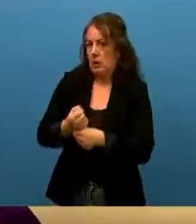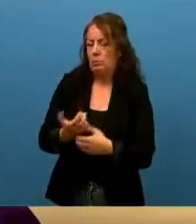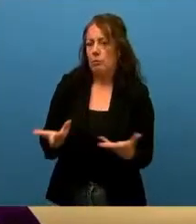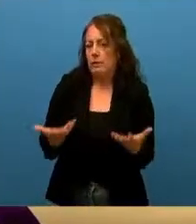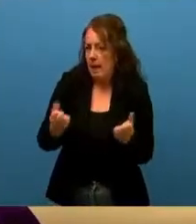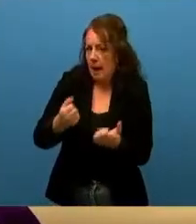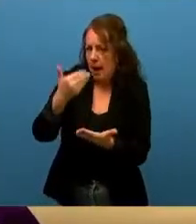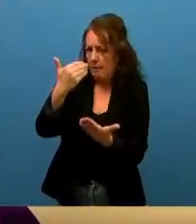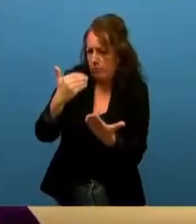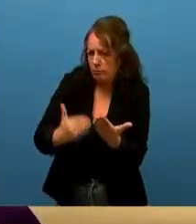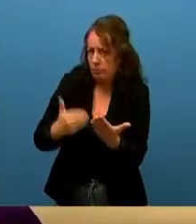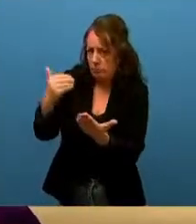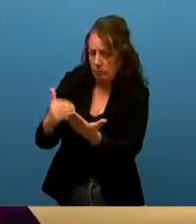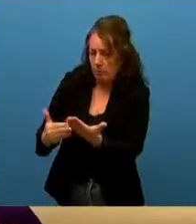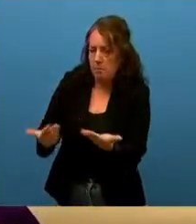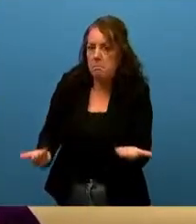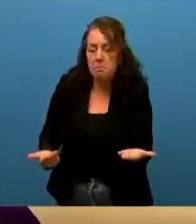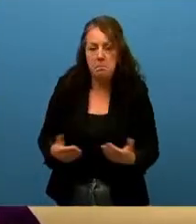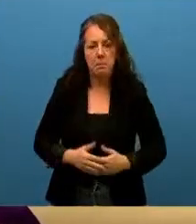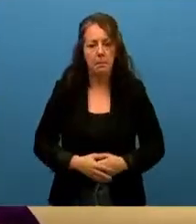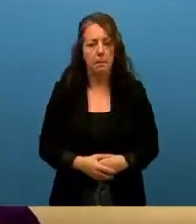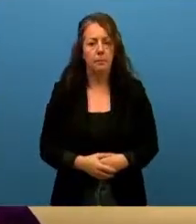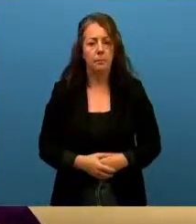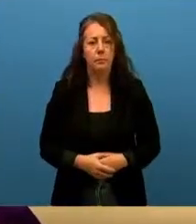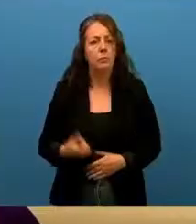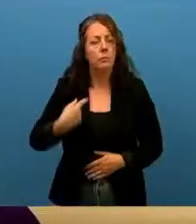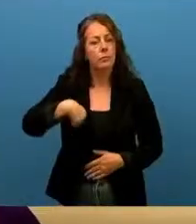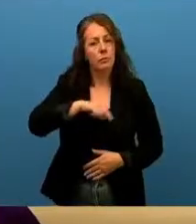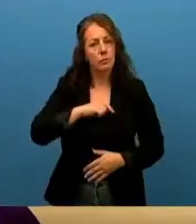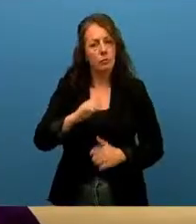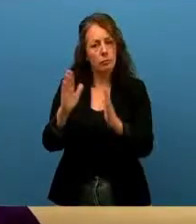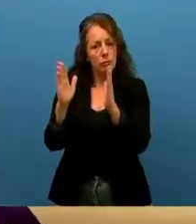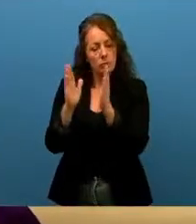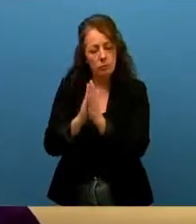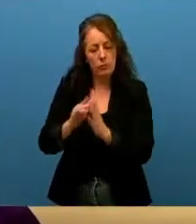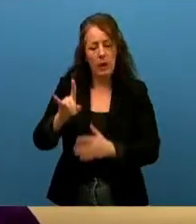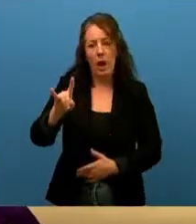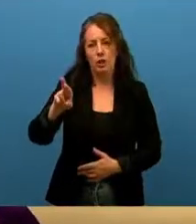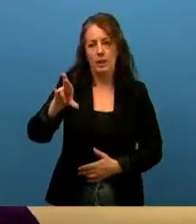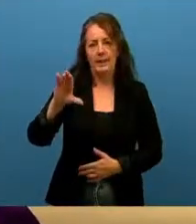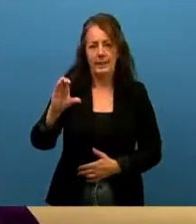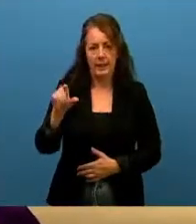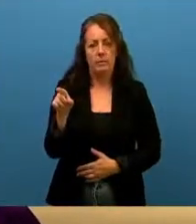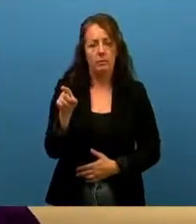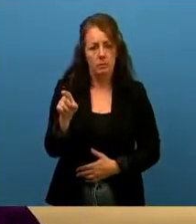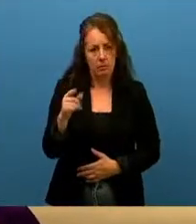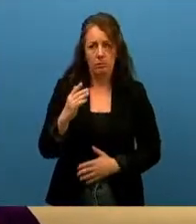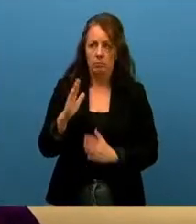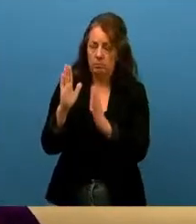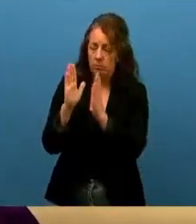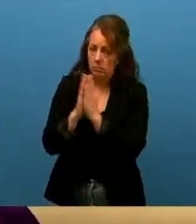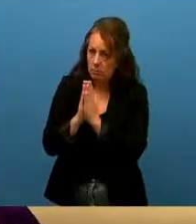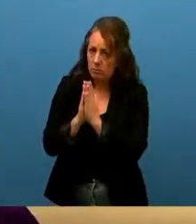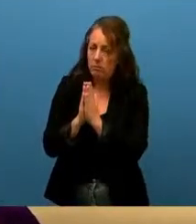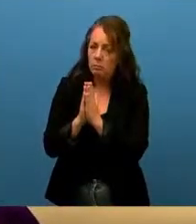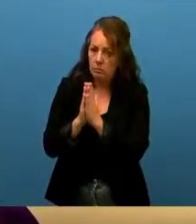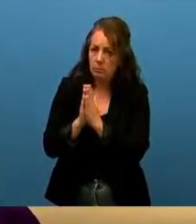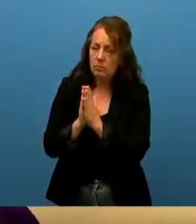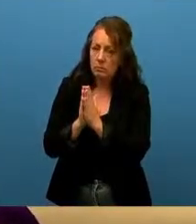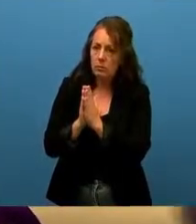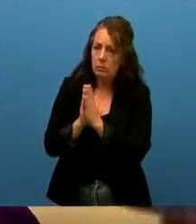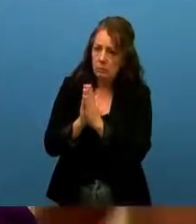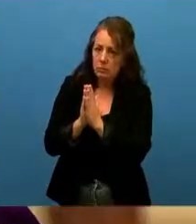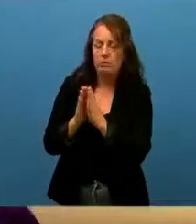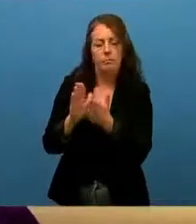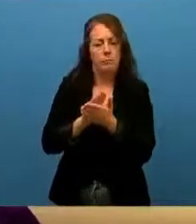the Human Rights Council that the institution demonstrate to the rest of the United Nations that the rights of Indigenous peoples can